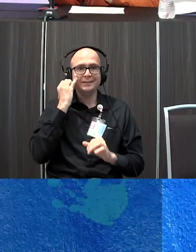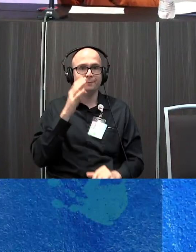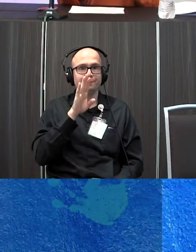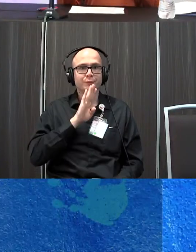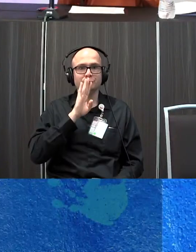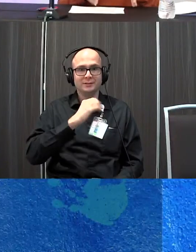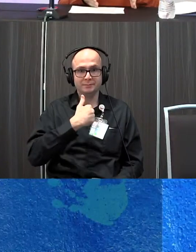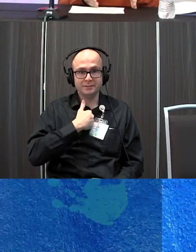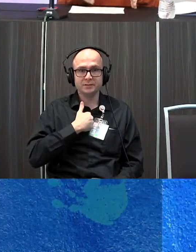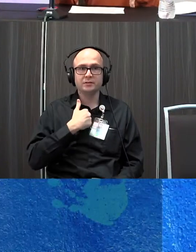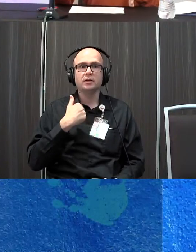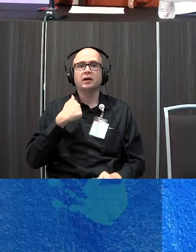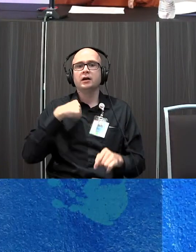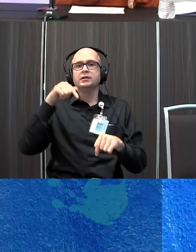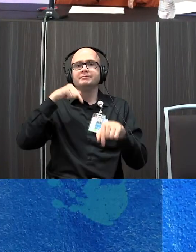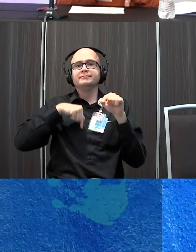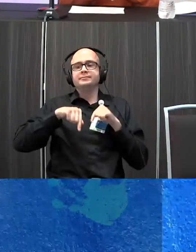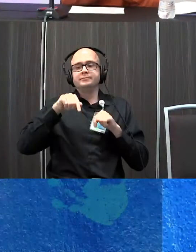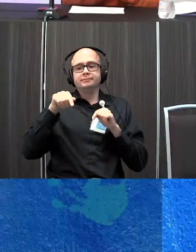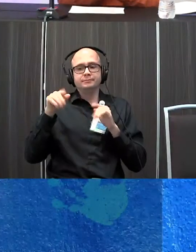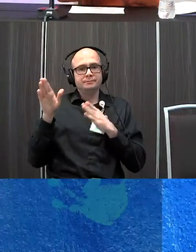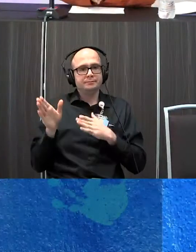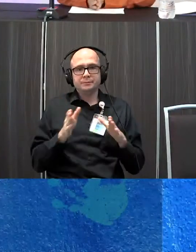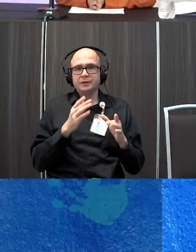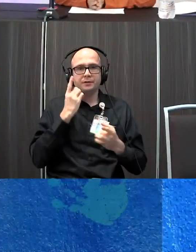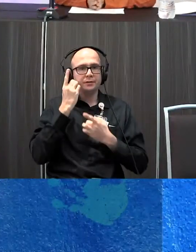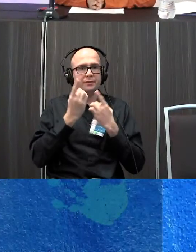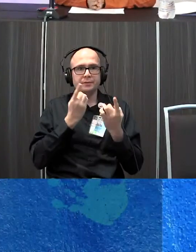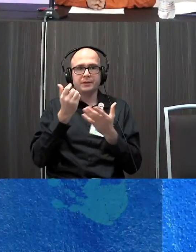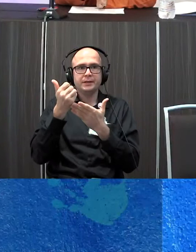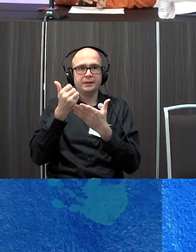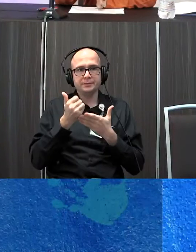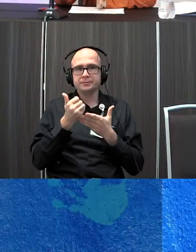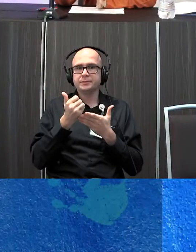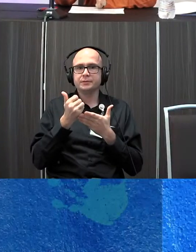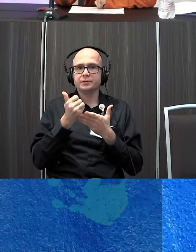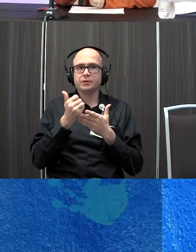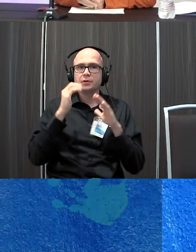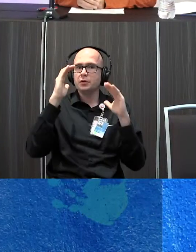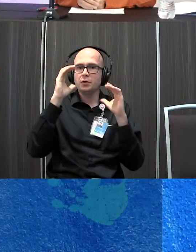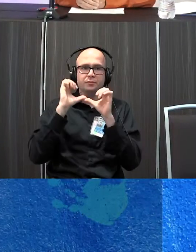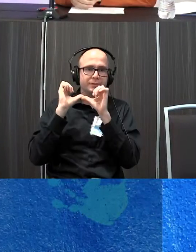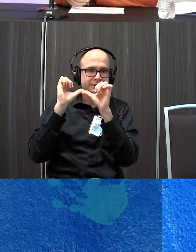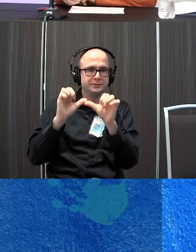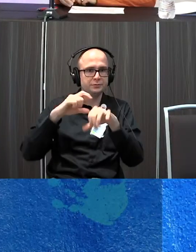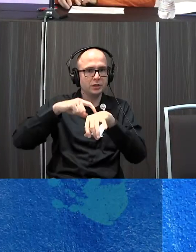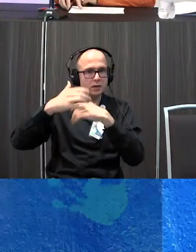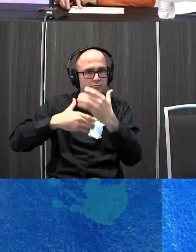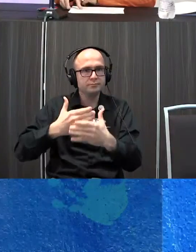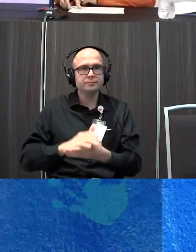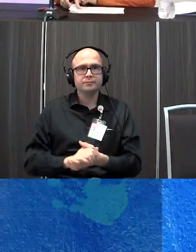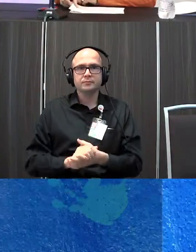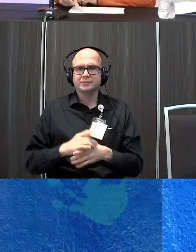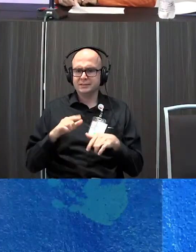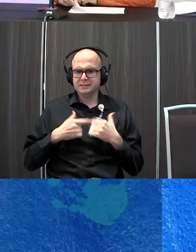I can try to go back to that plan that I don't have to think about, and it helps me to be more, hopefully, consistent over time. And these are